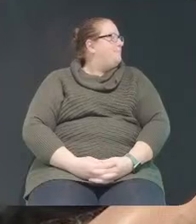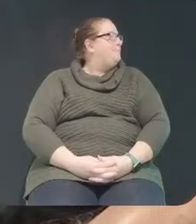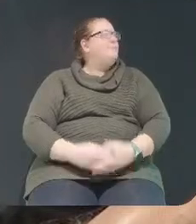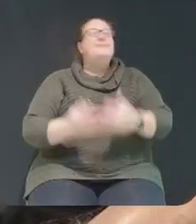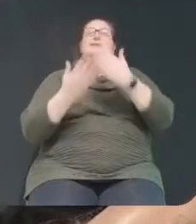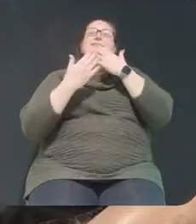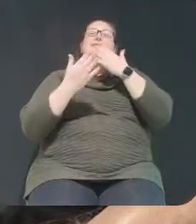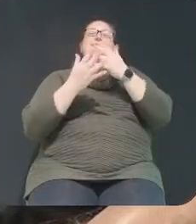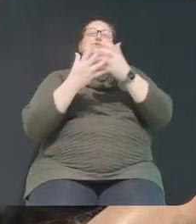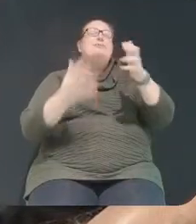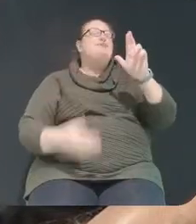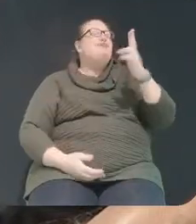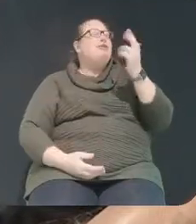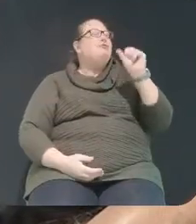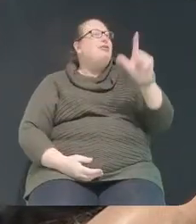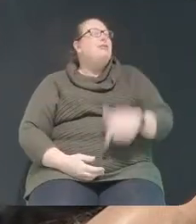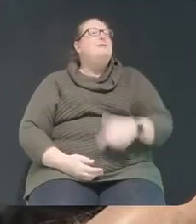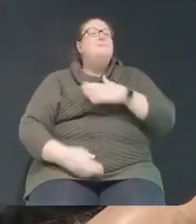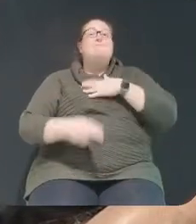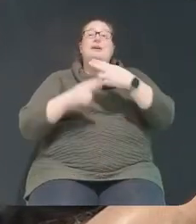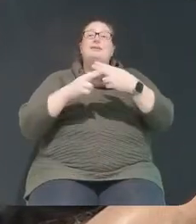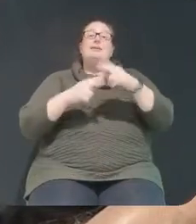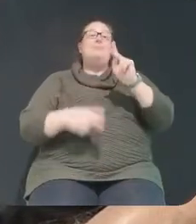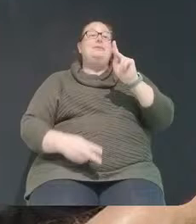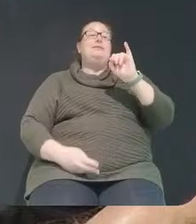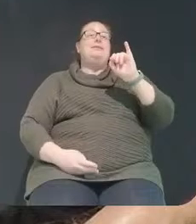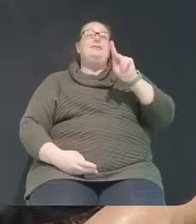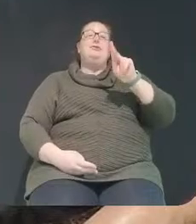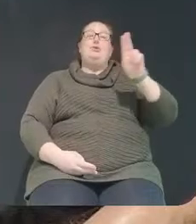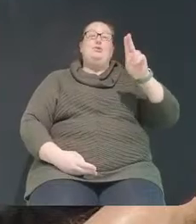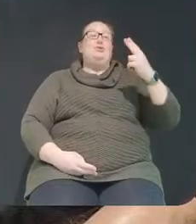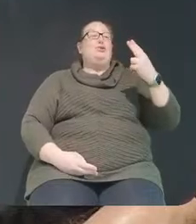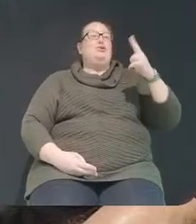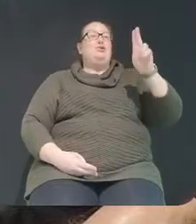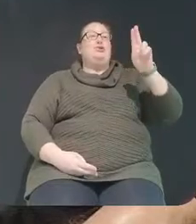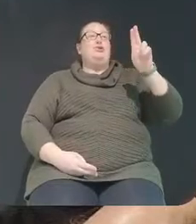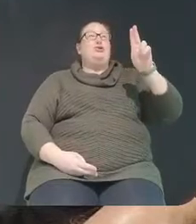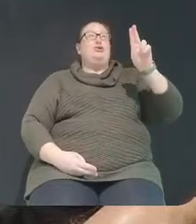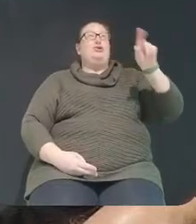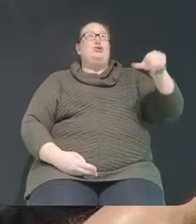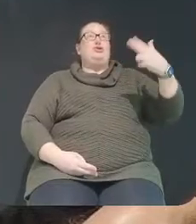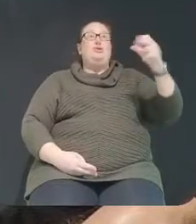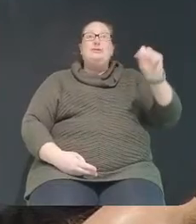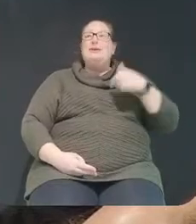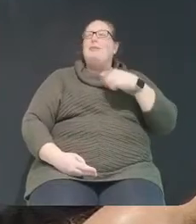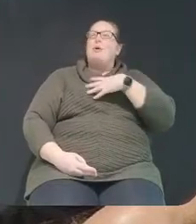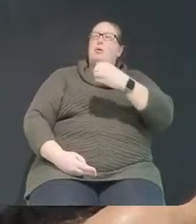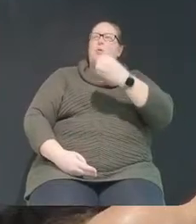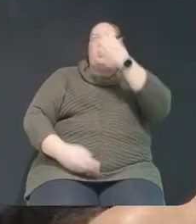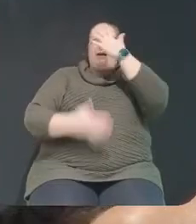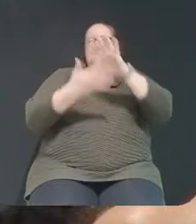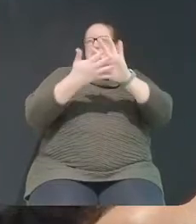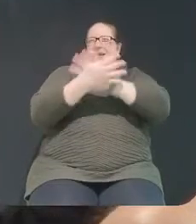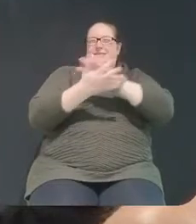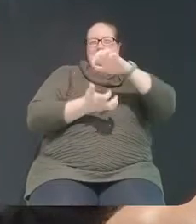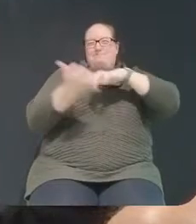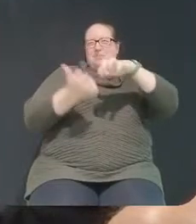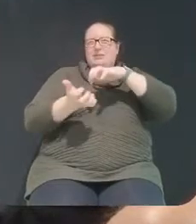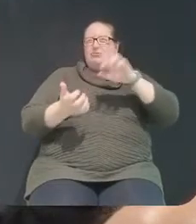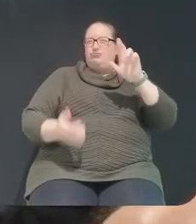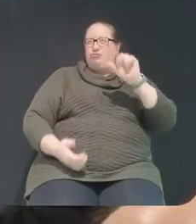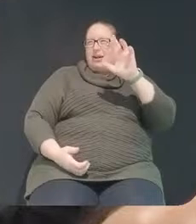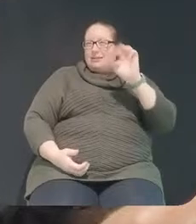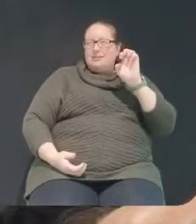Thanks so much, Rachel. My name is Kiku Hughes. I am a white passing mixed race woman with short brown